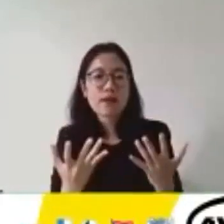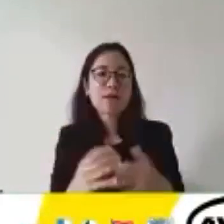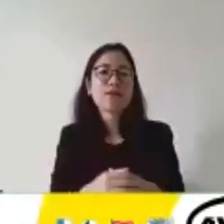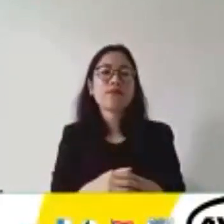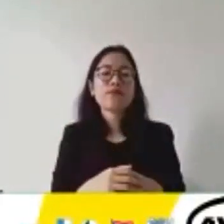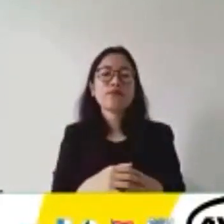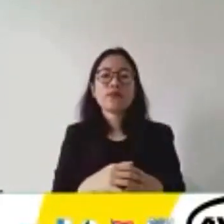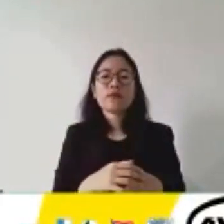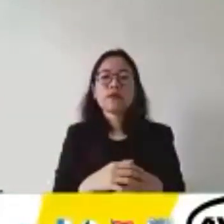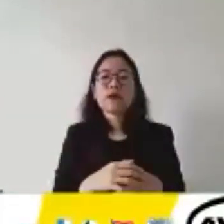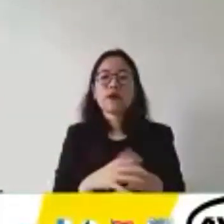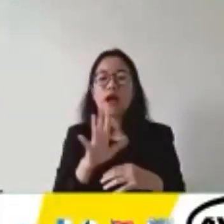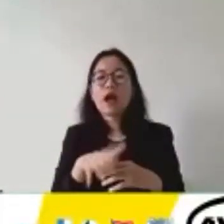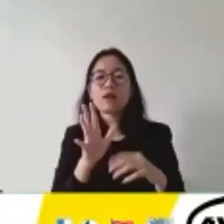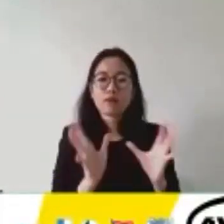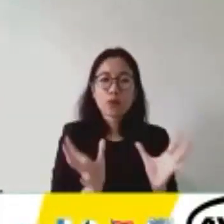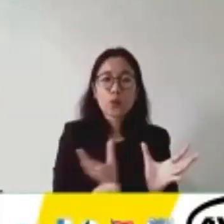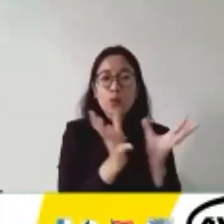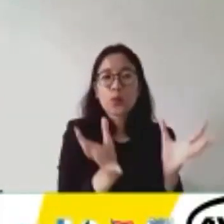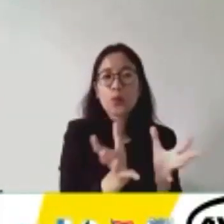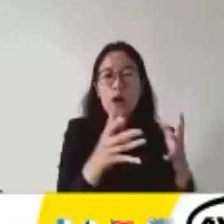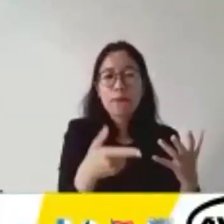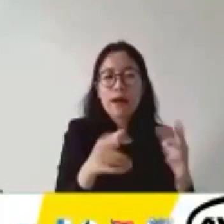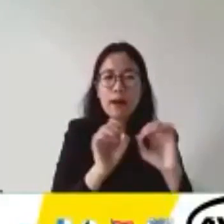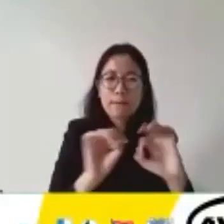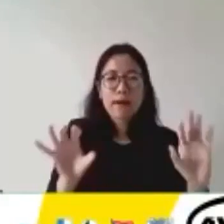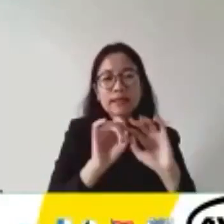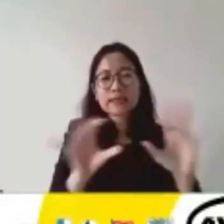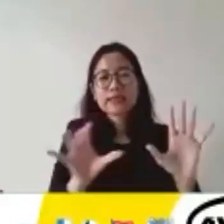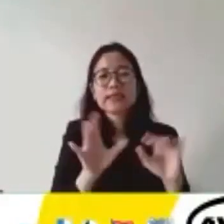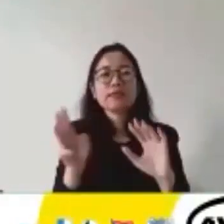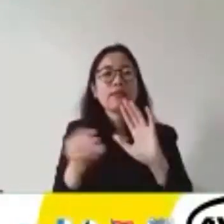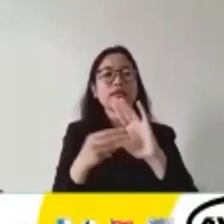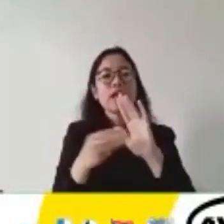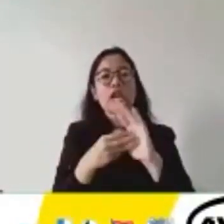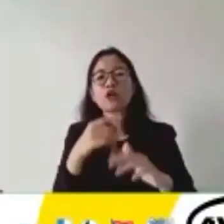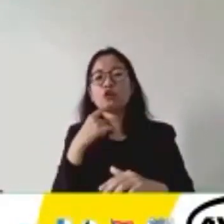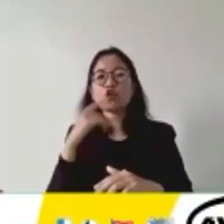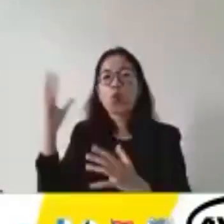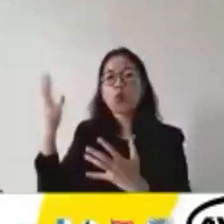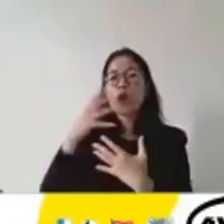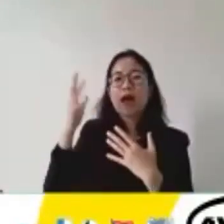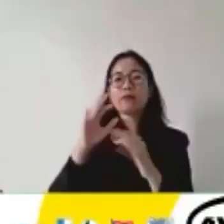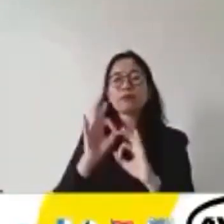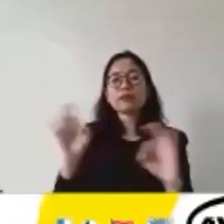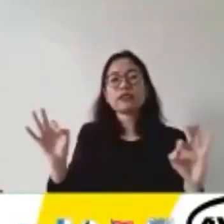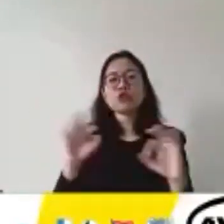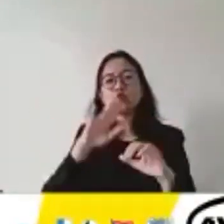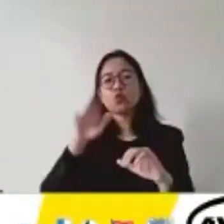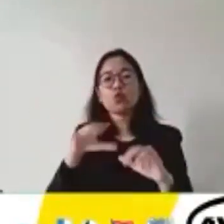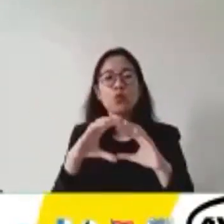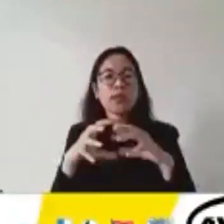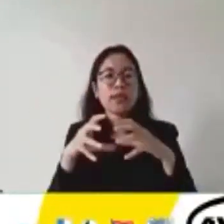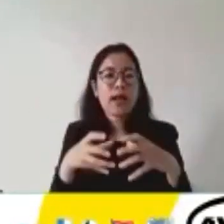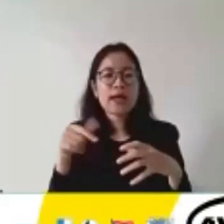And then just a couple of another example of something which is maybe a little data oriented. We've also been doing some work